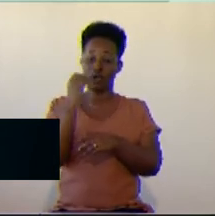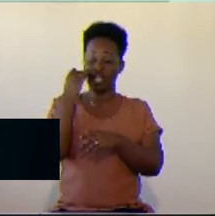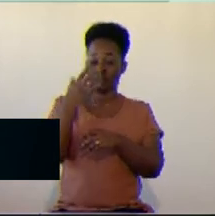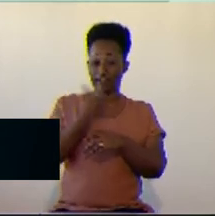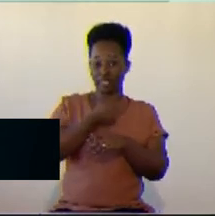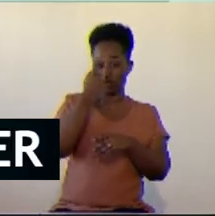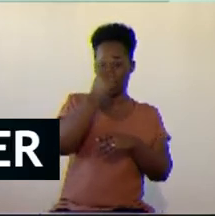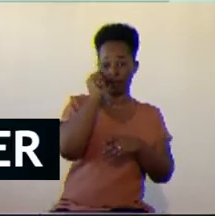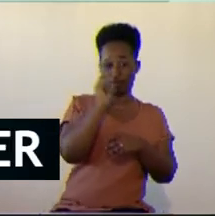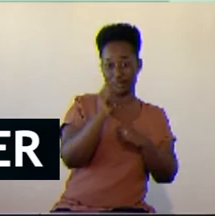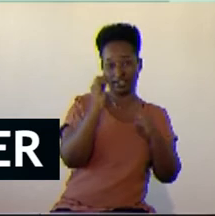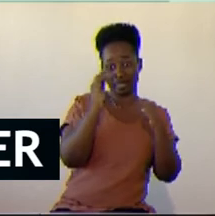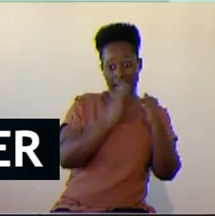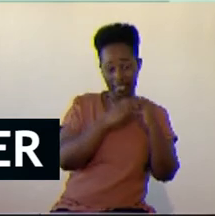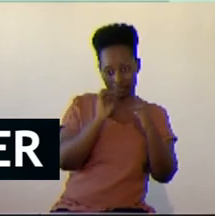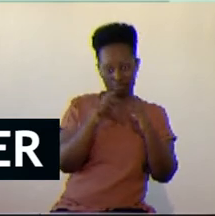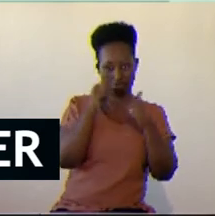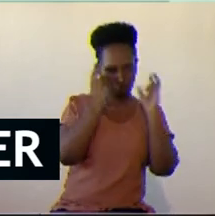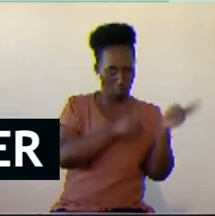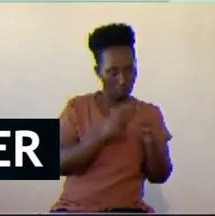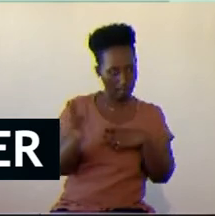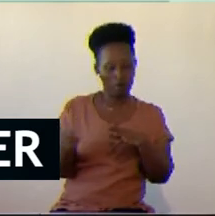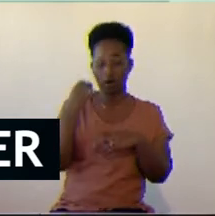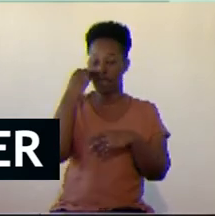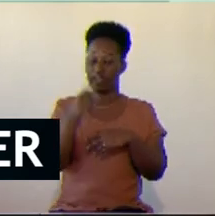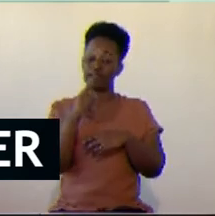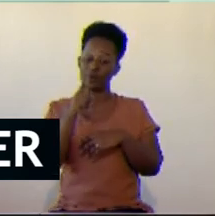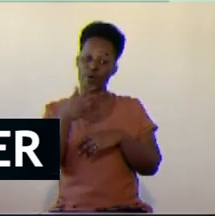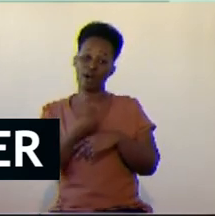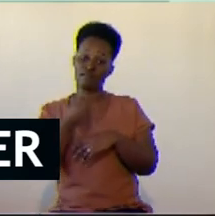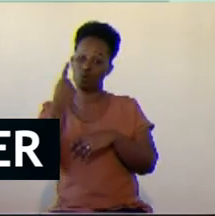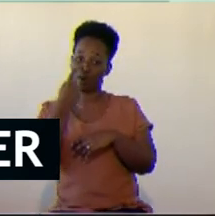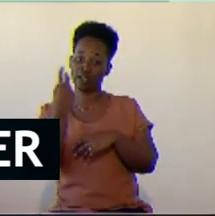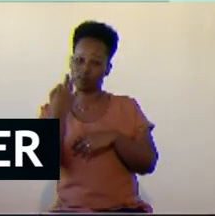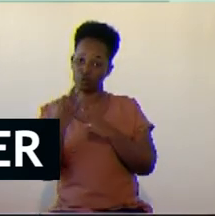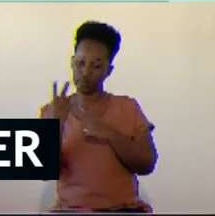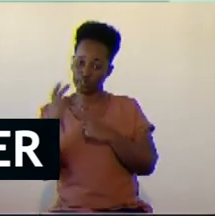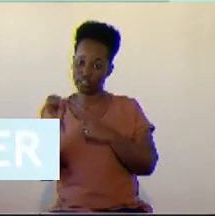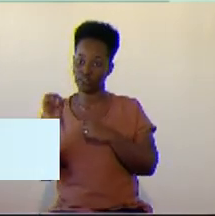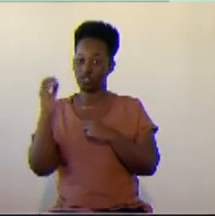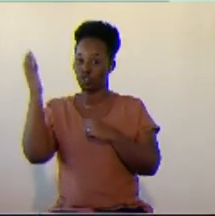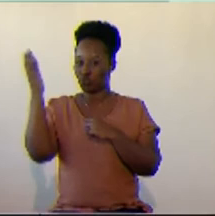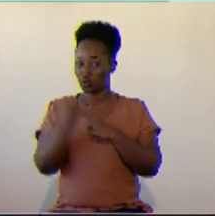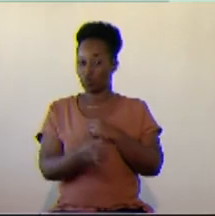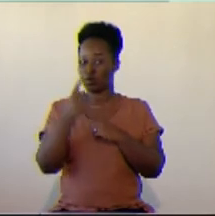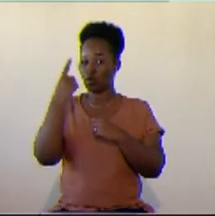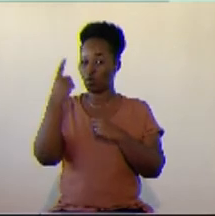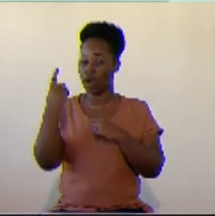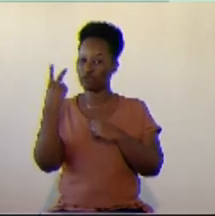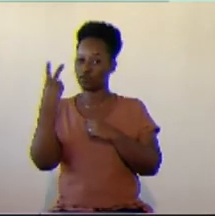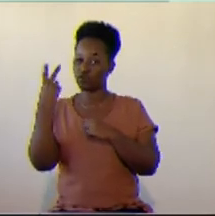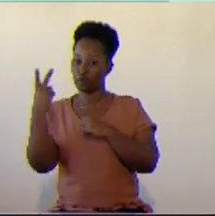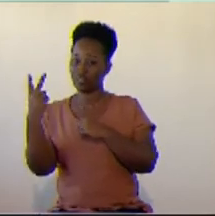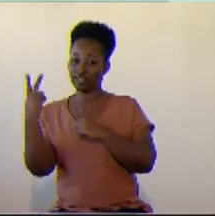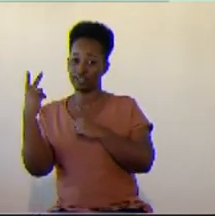normal blood pressure. If you have 120 to 129 over less than 80, then that